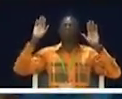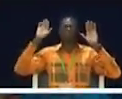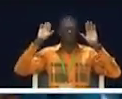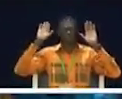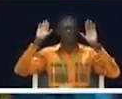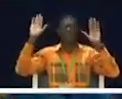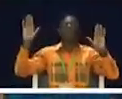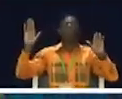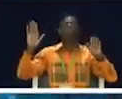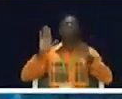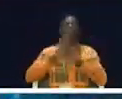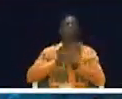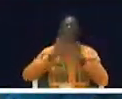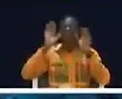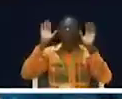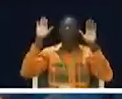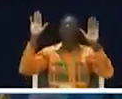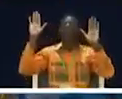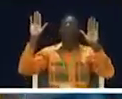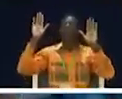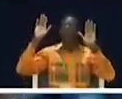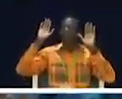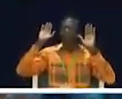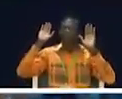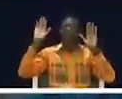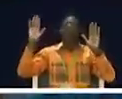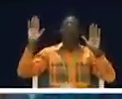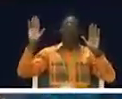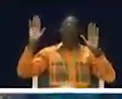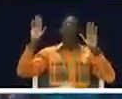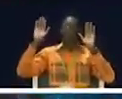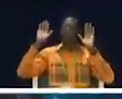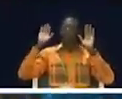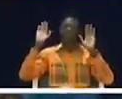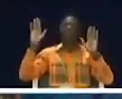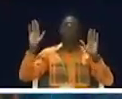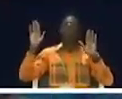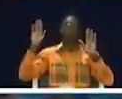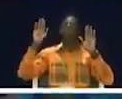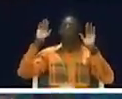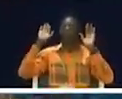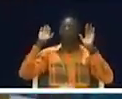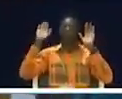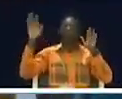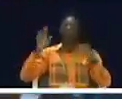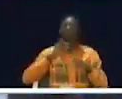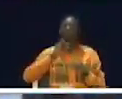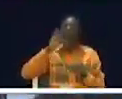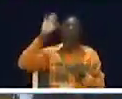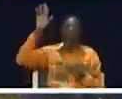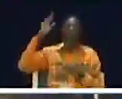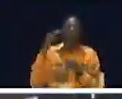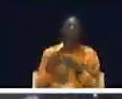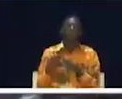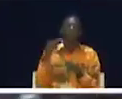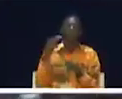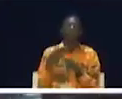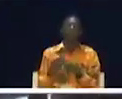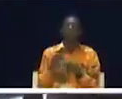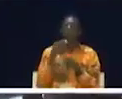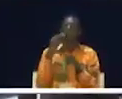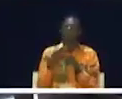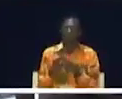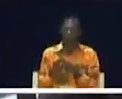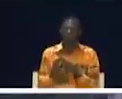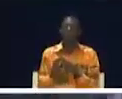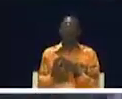Everybody say. Wonderful, wonderful, wonderful. Wonderful. Wonderful is the